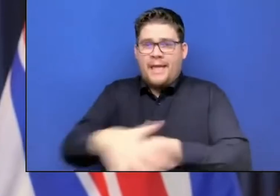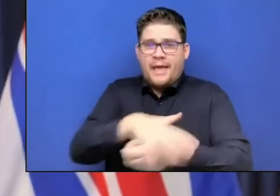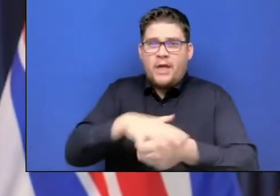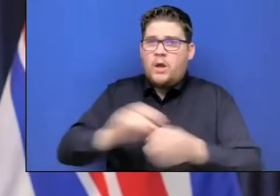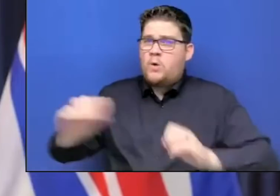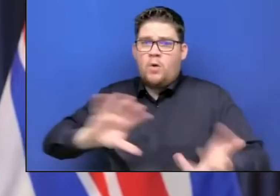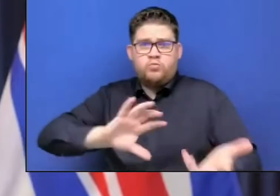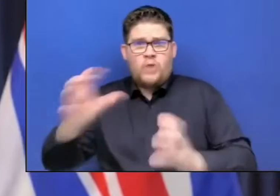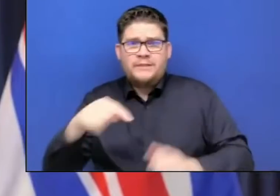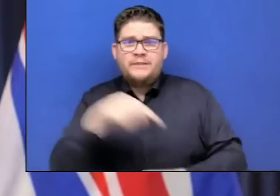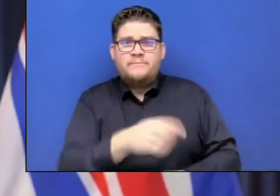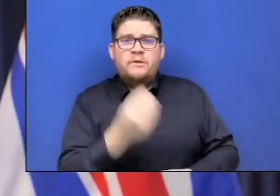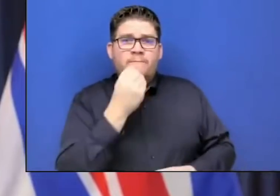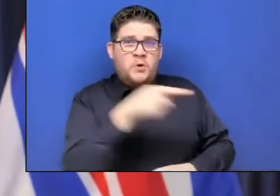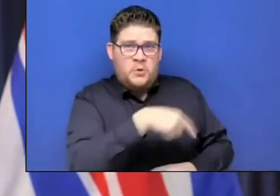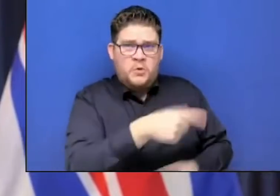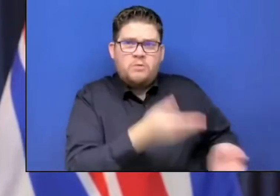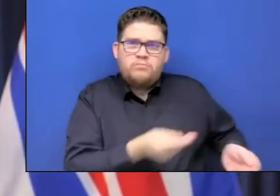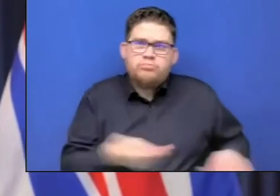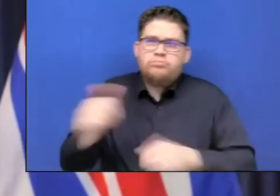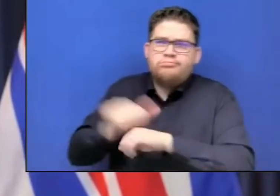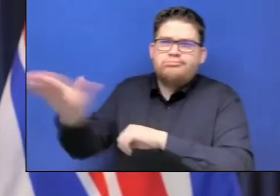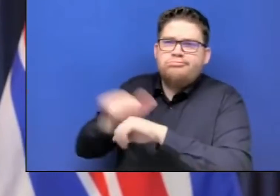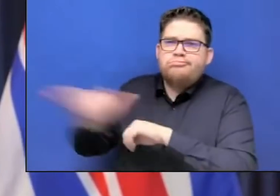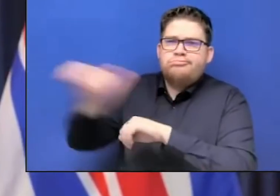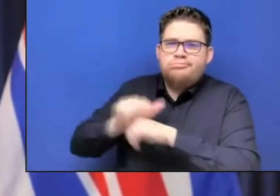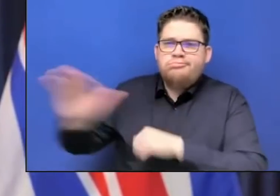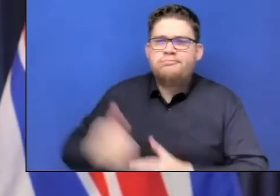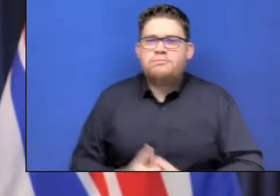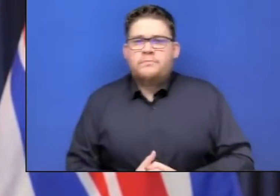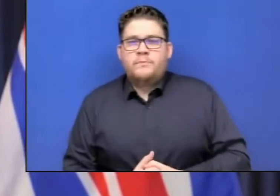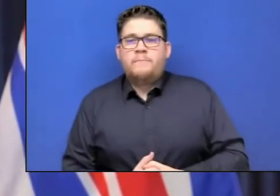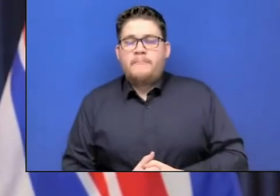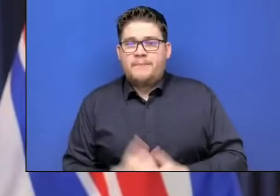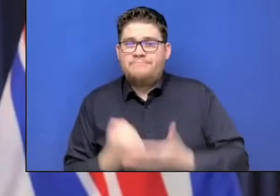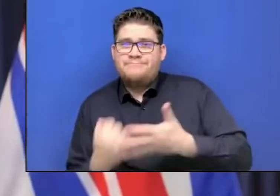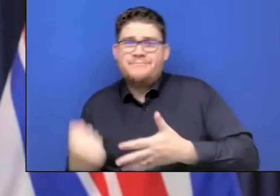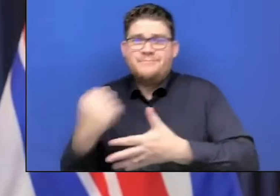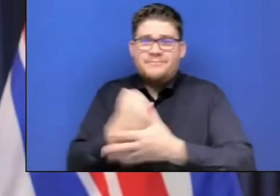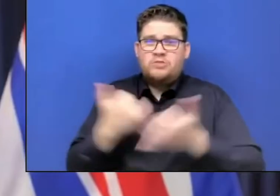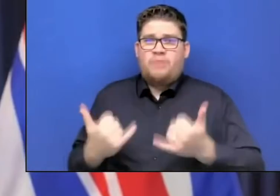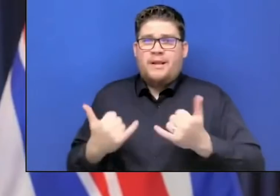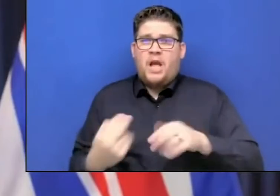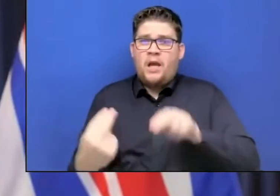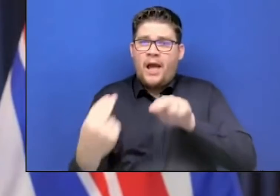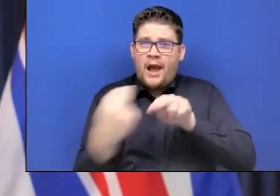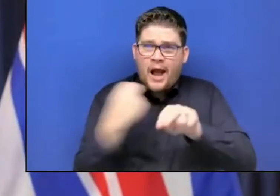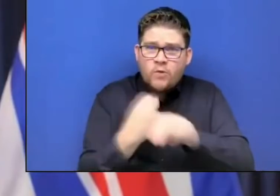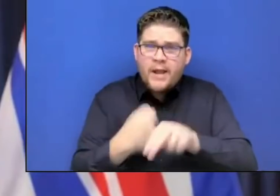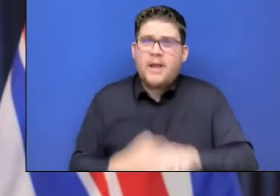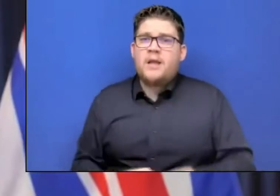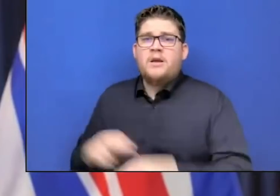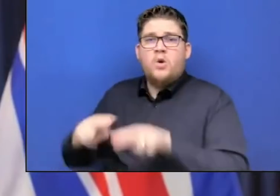our roadways and rail back up and in operation is our #1 priority, and the Ministry of Transportation will provide whatever resources